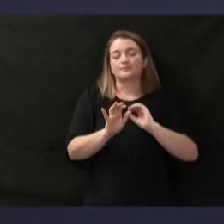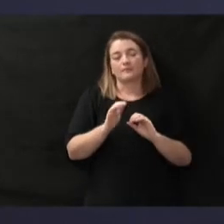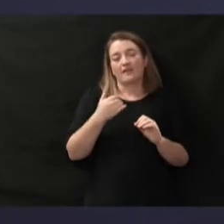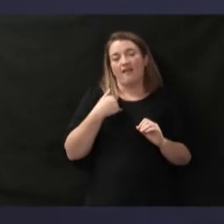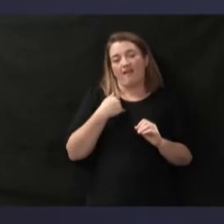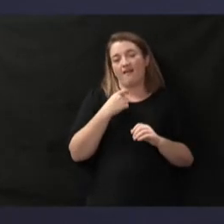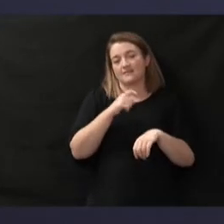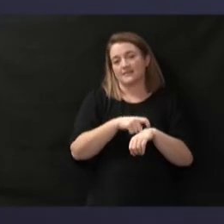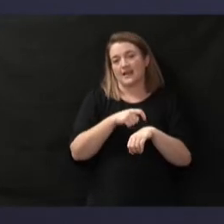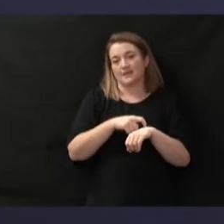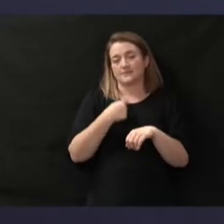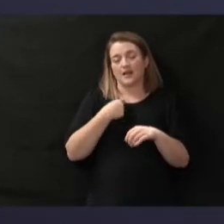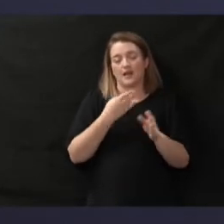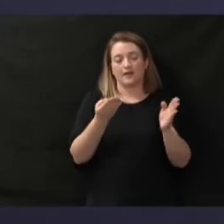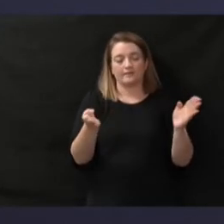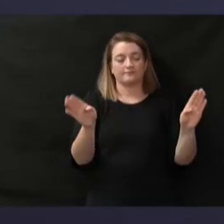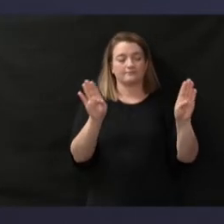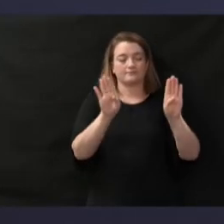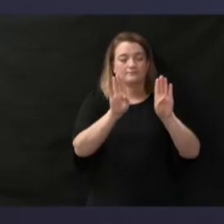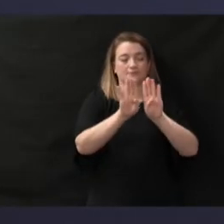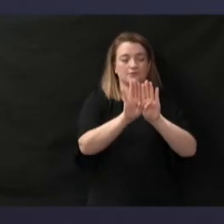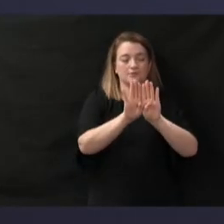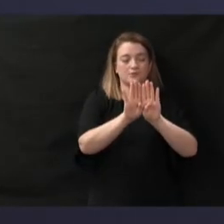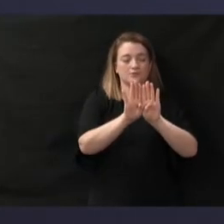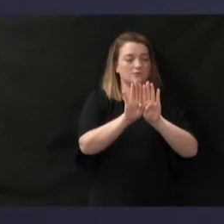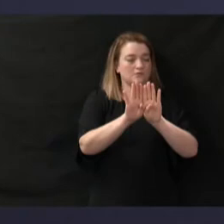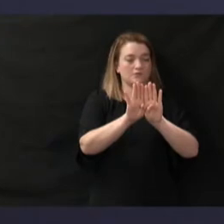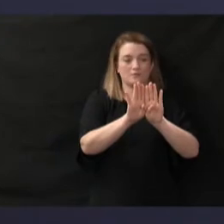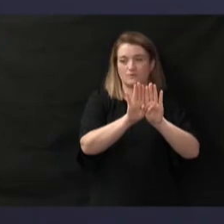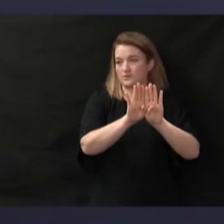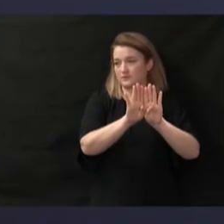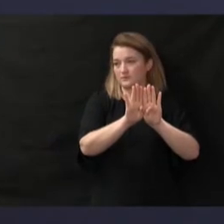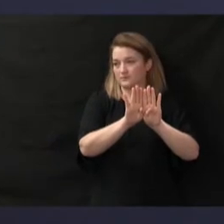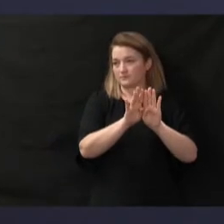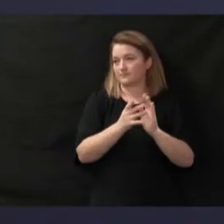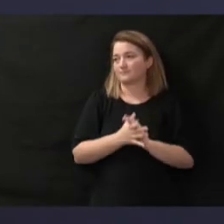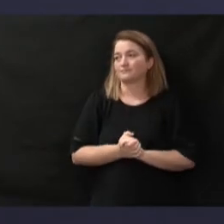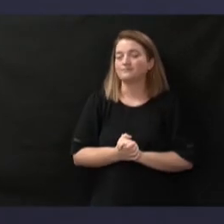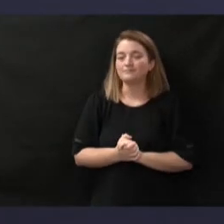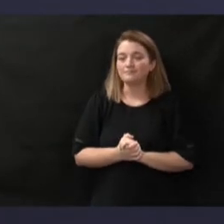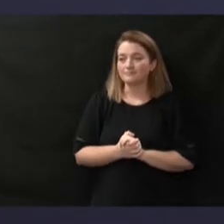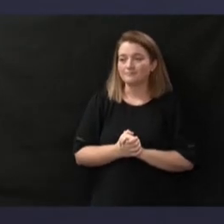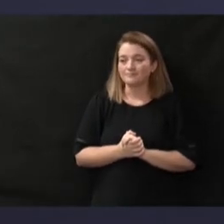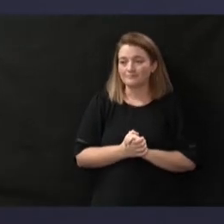where I've closed my door and secretly done stuff. Don't say I said that, okay?